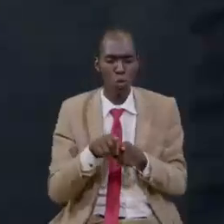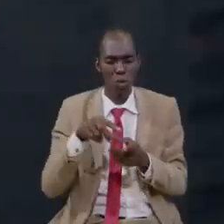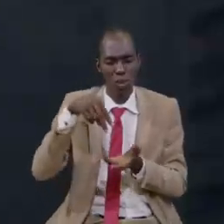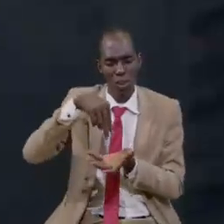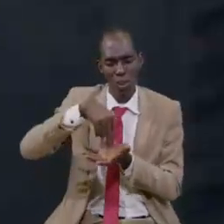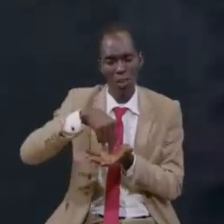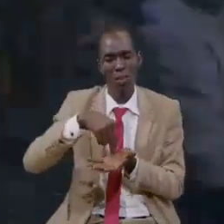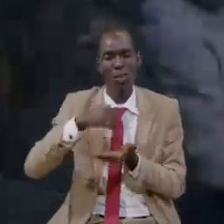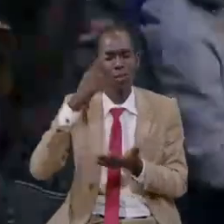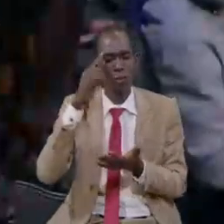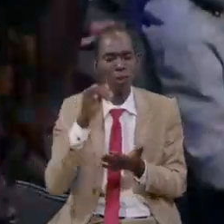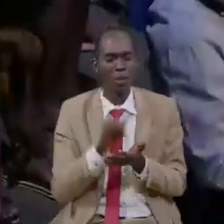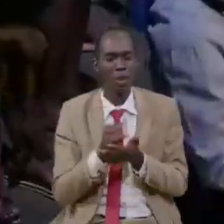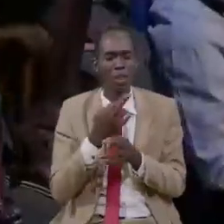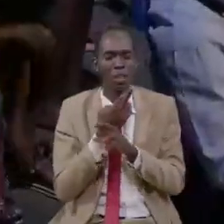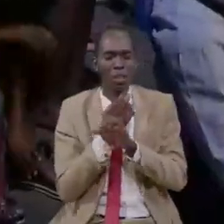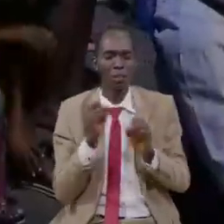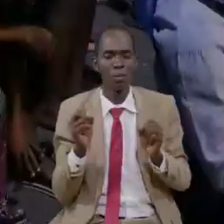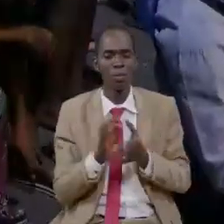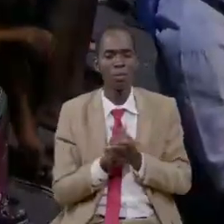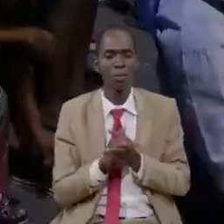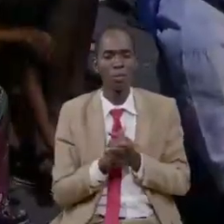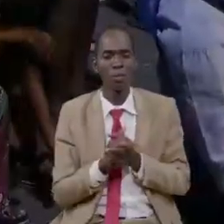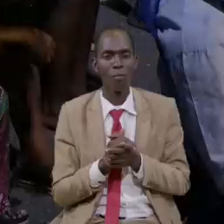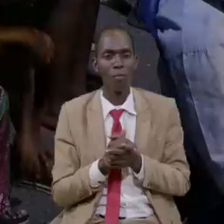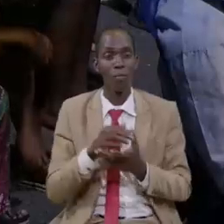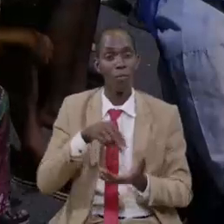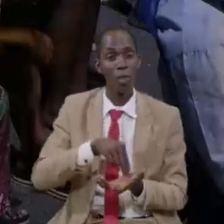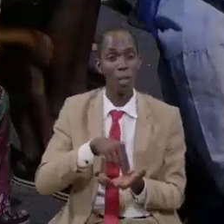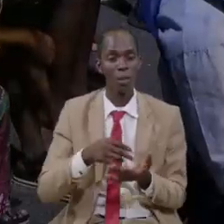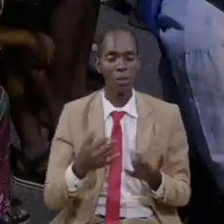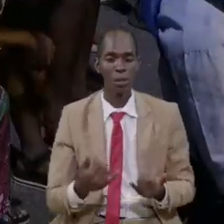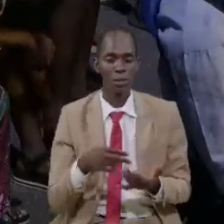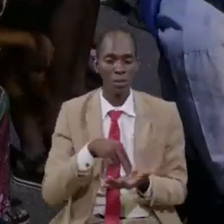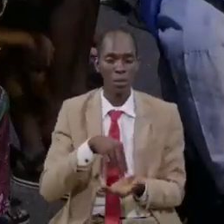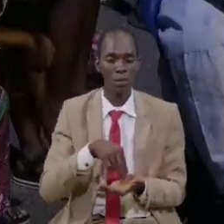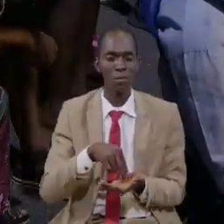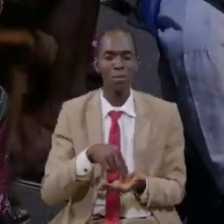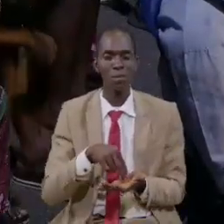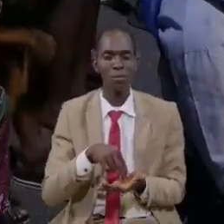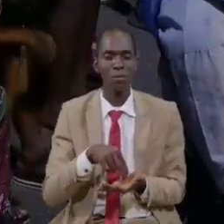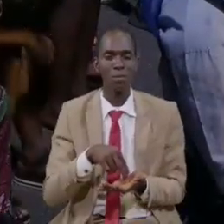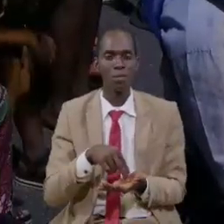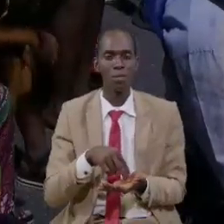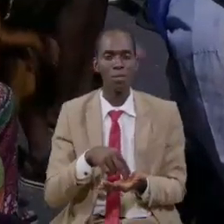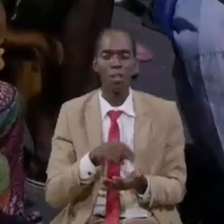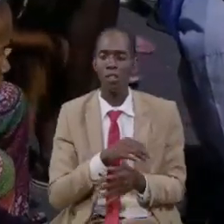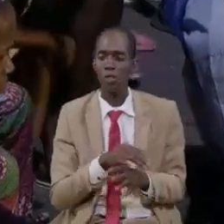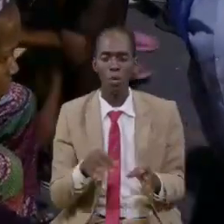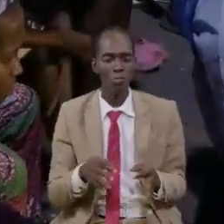You stand up now. You stand up now. Don't delay.